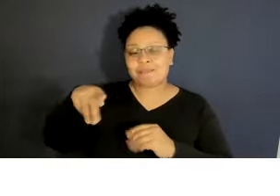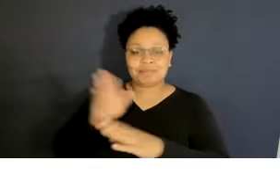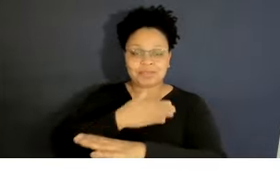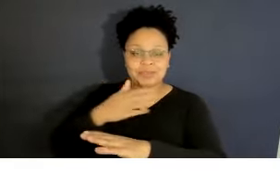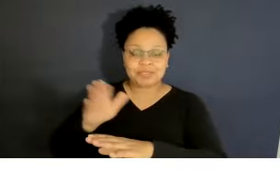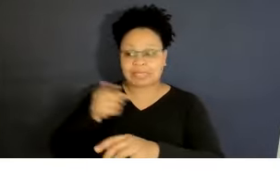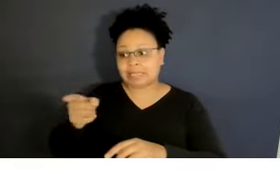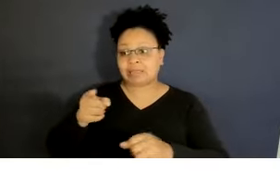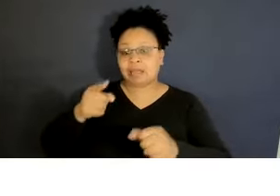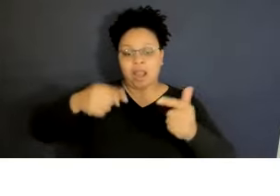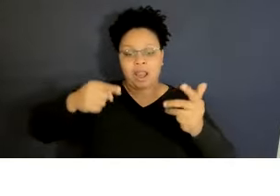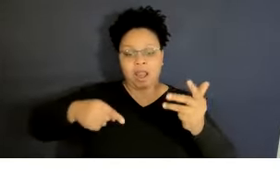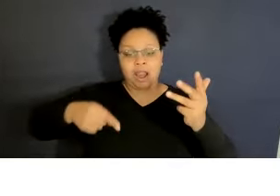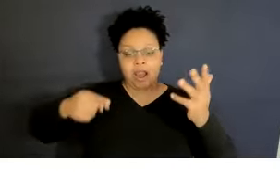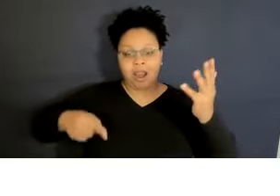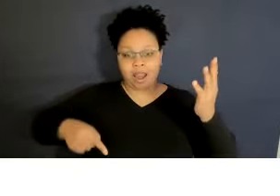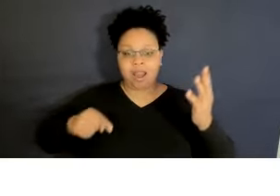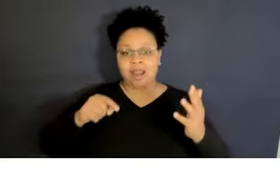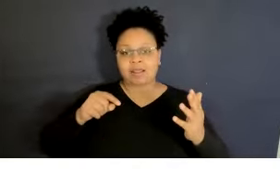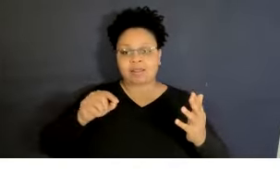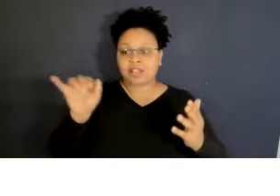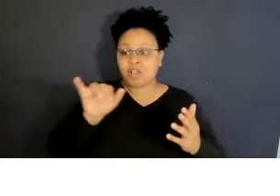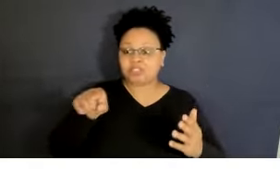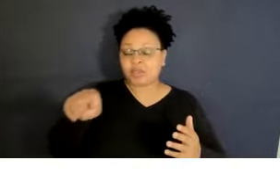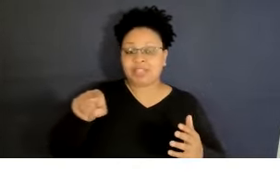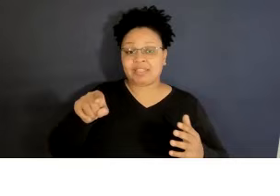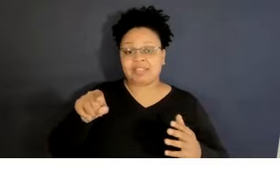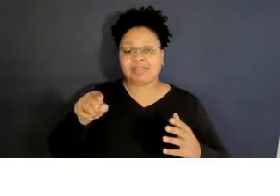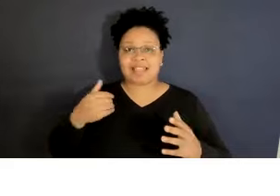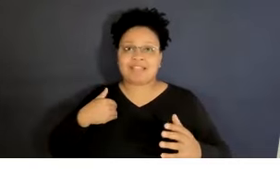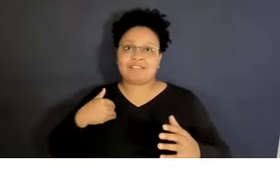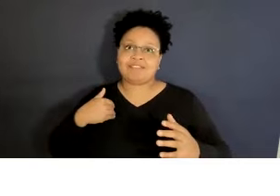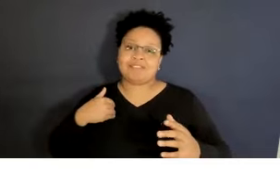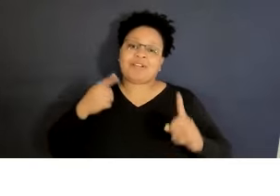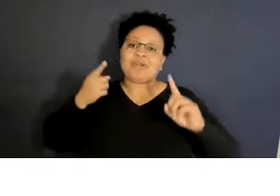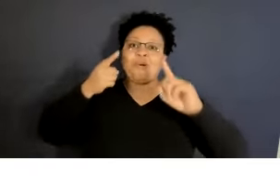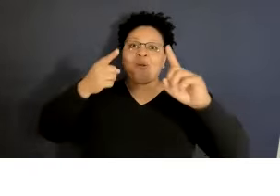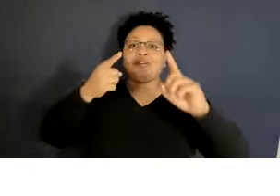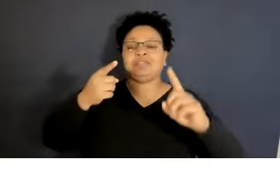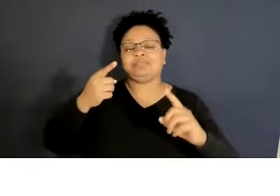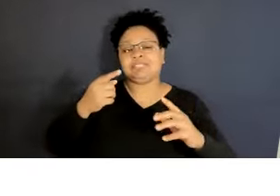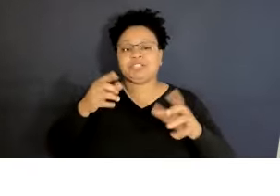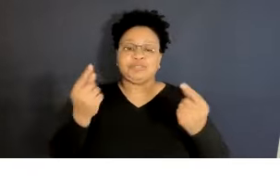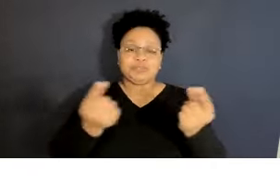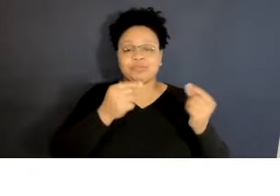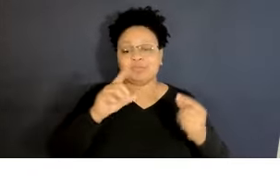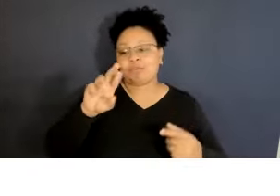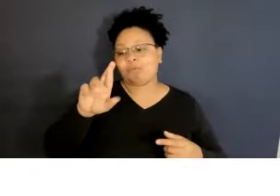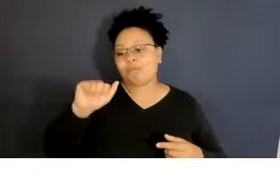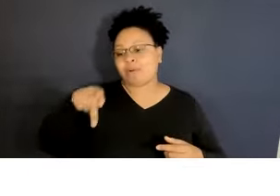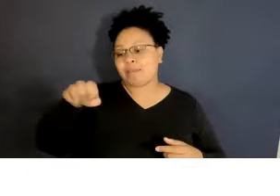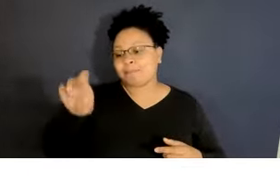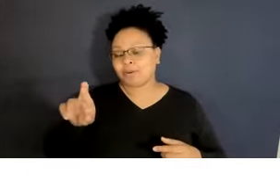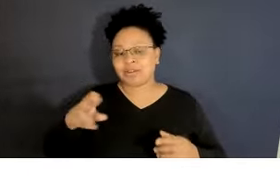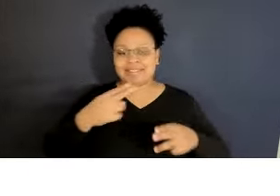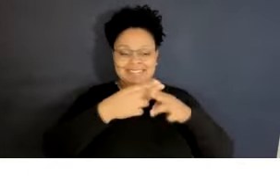that he does in the disability community, he's also an aspiring rapper and goes by the